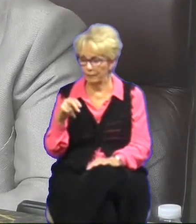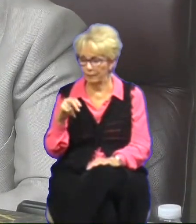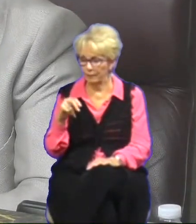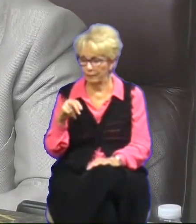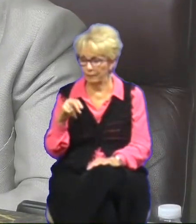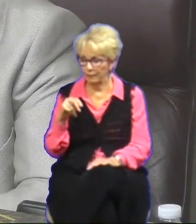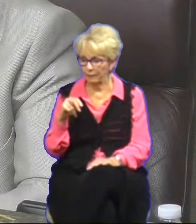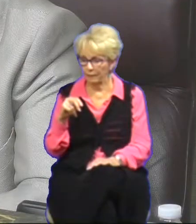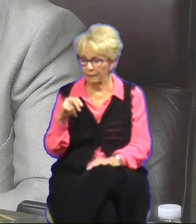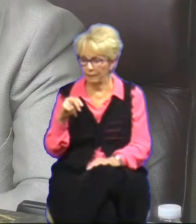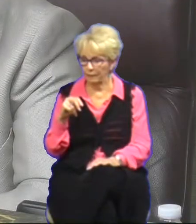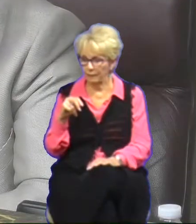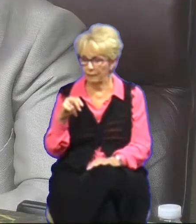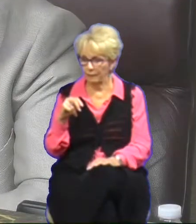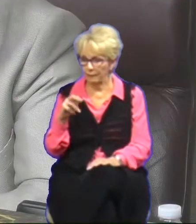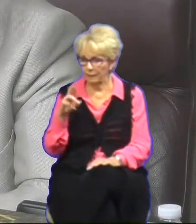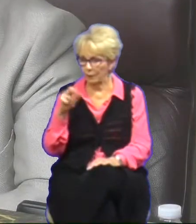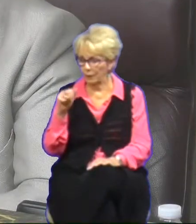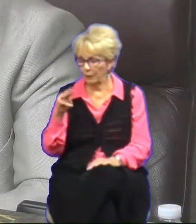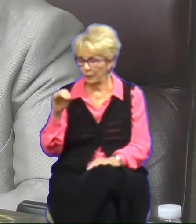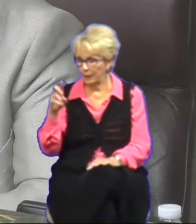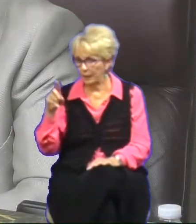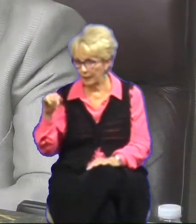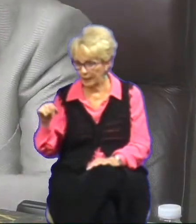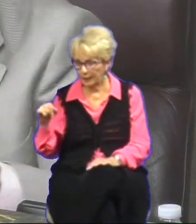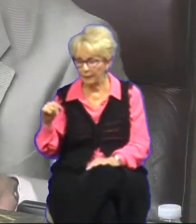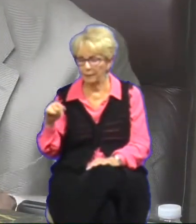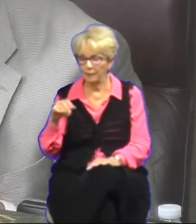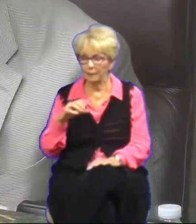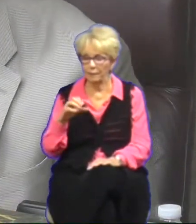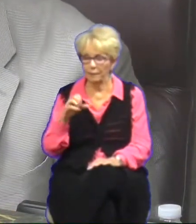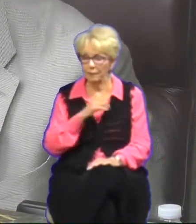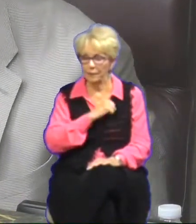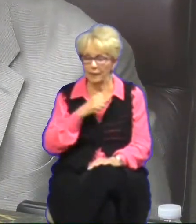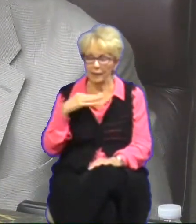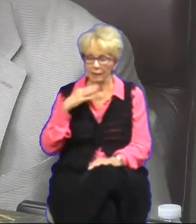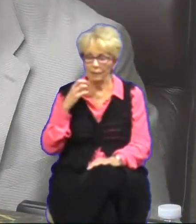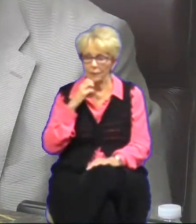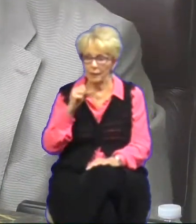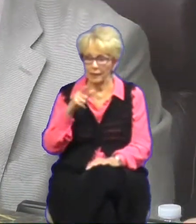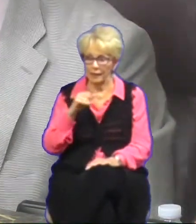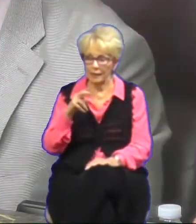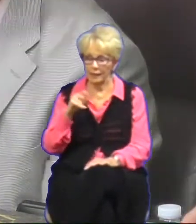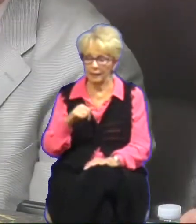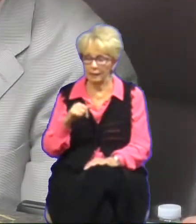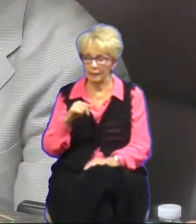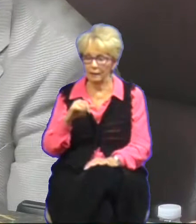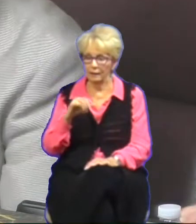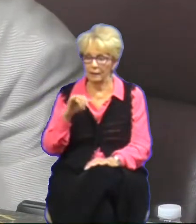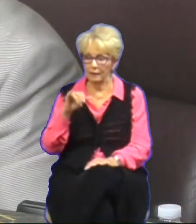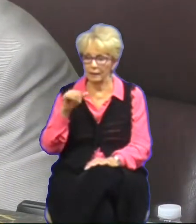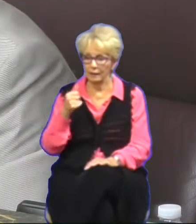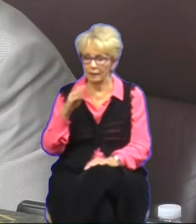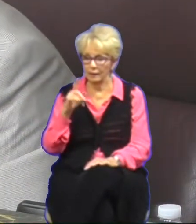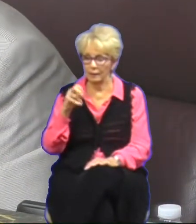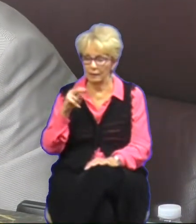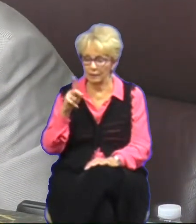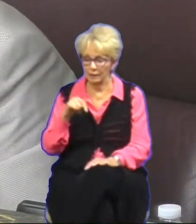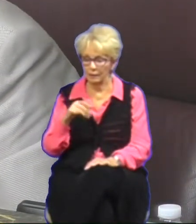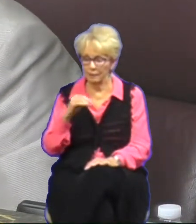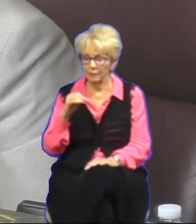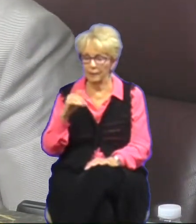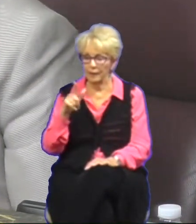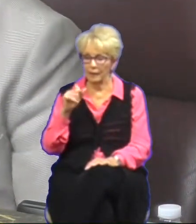Christian Ramazzini, and staff would be Sally Sandy, Sharon Jablonski, Abby Gentry, Philip